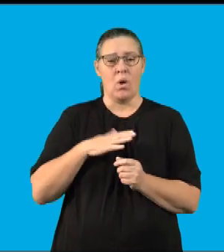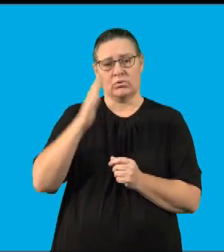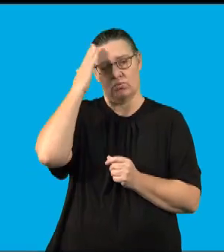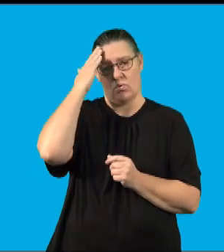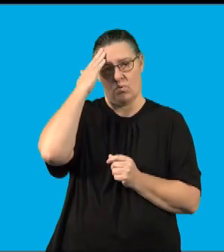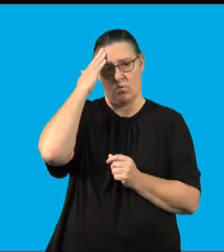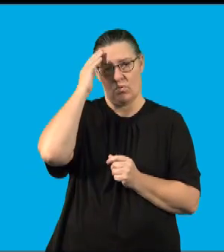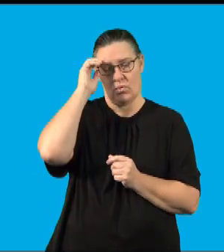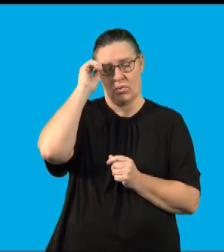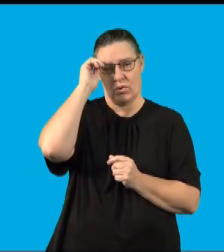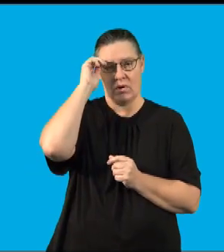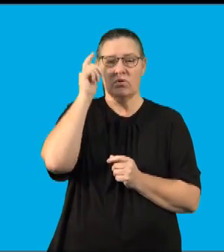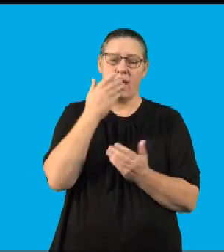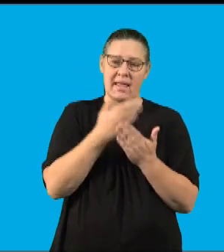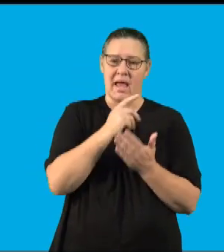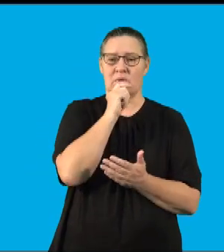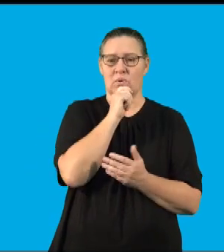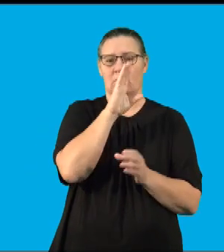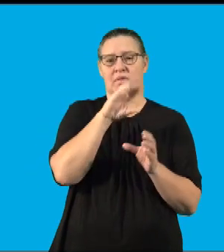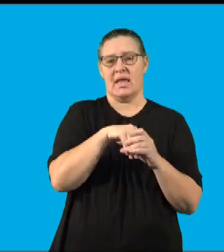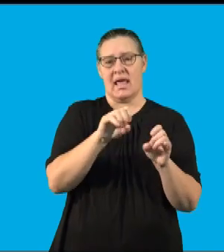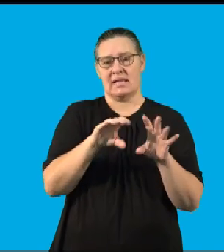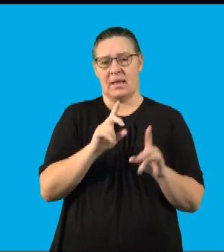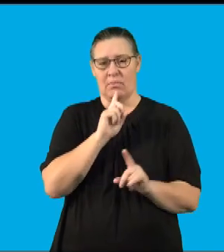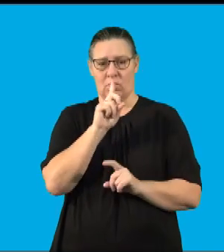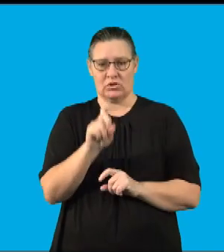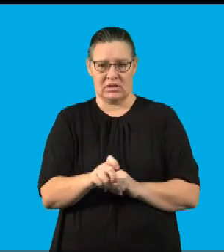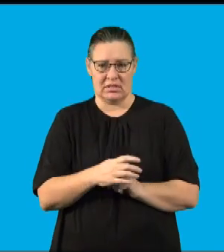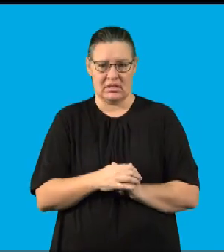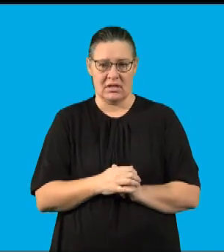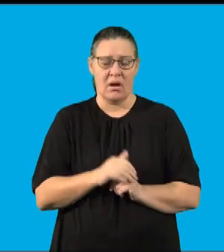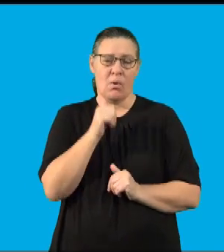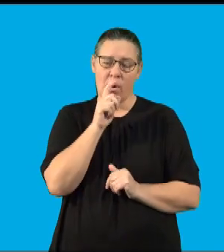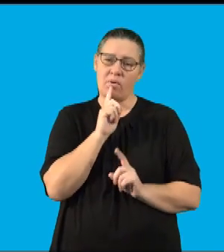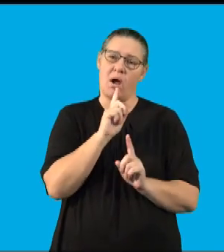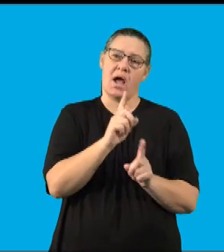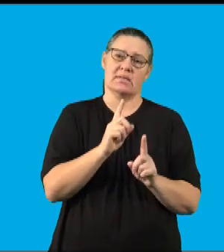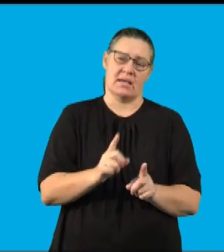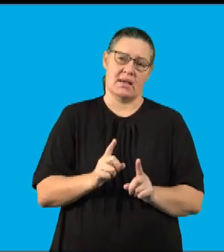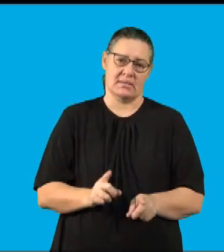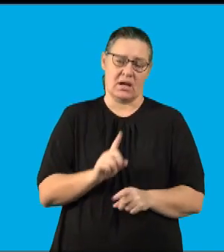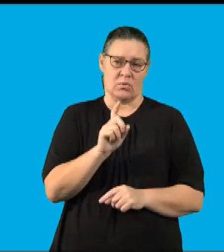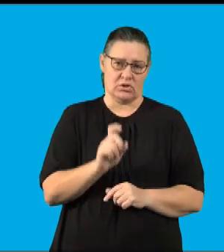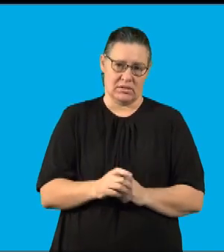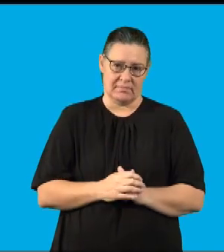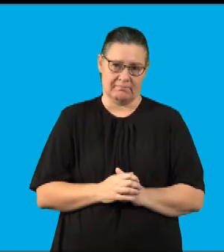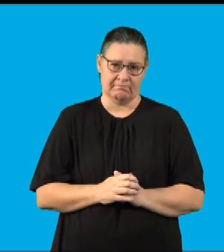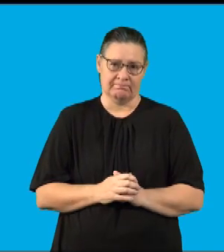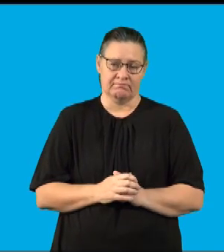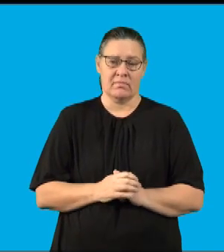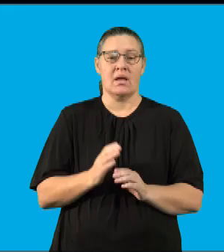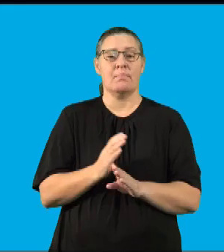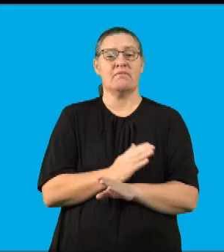certain skills that we want you to be able to use within an exam question whenever you're answering questions of this particular